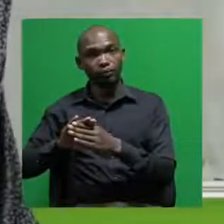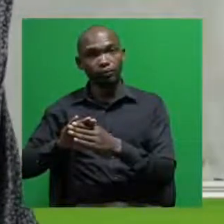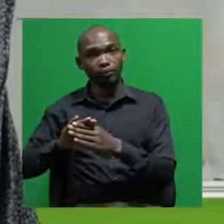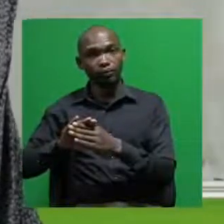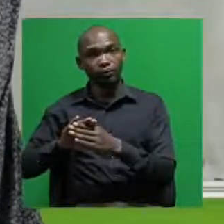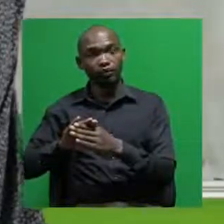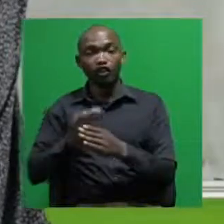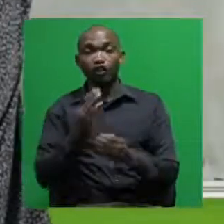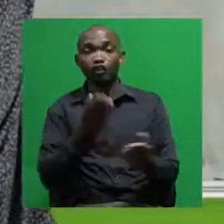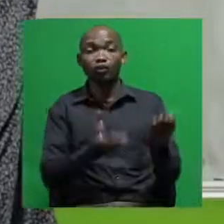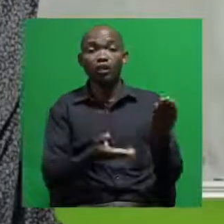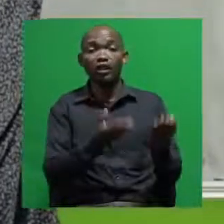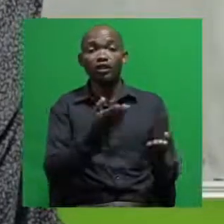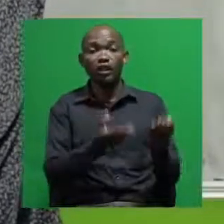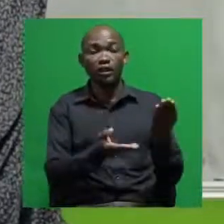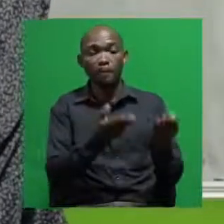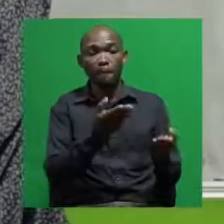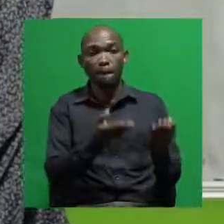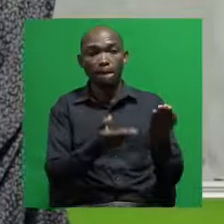to measure